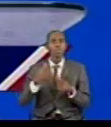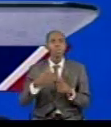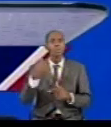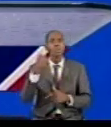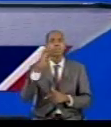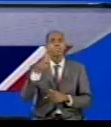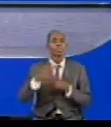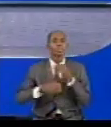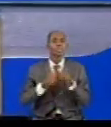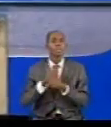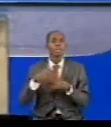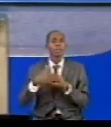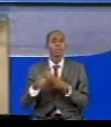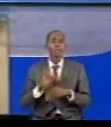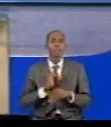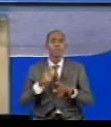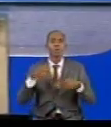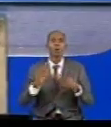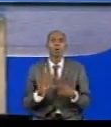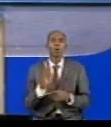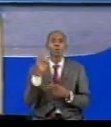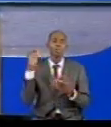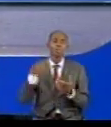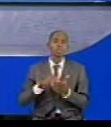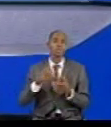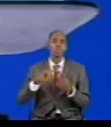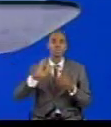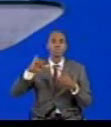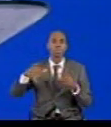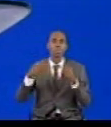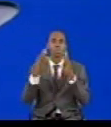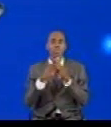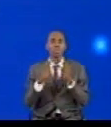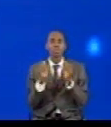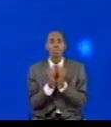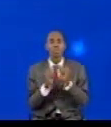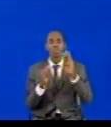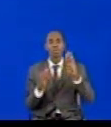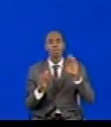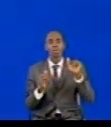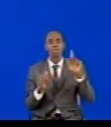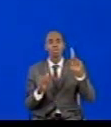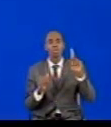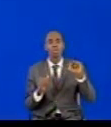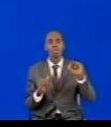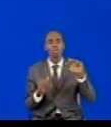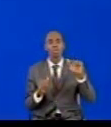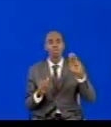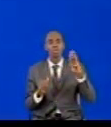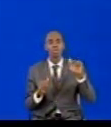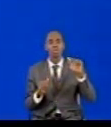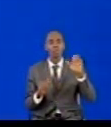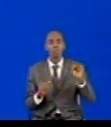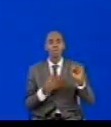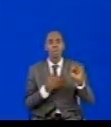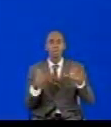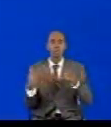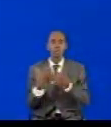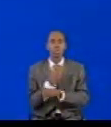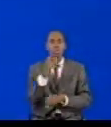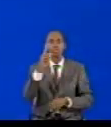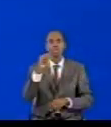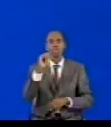after, I went up again to Jerusalem with Barnabas and two Titus with